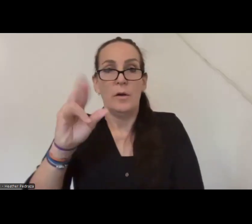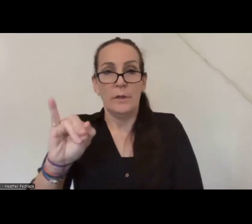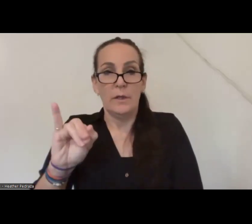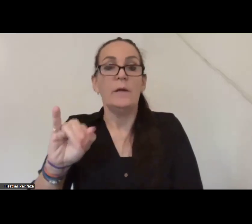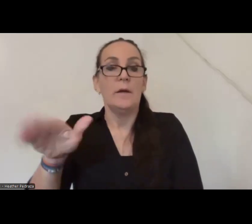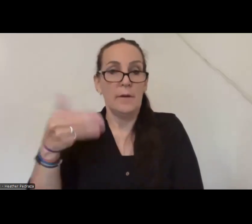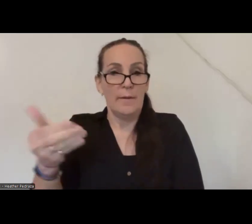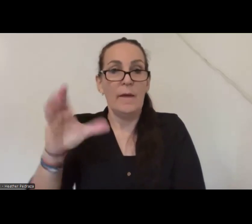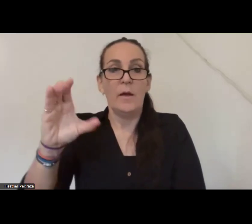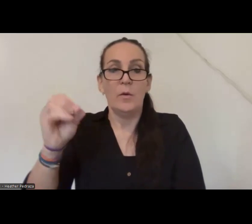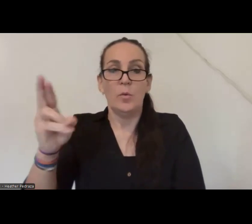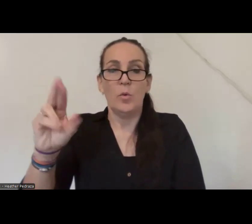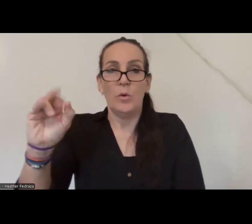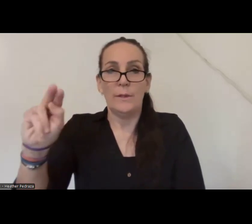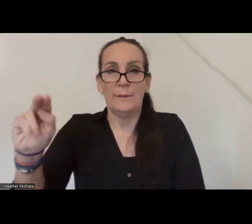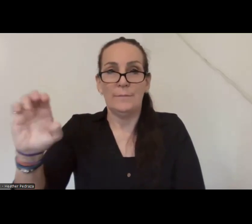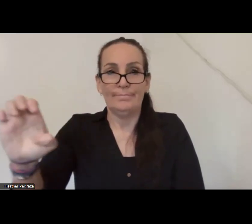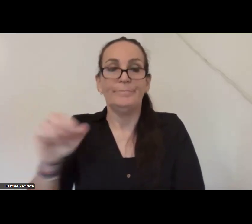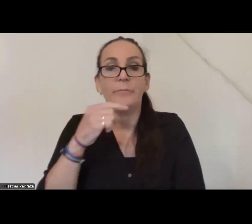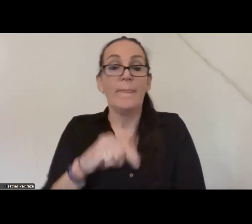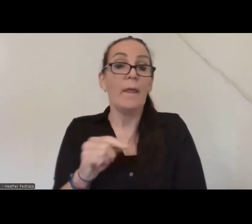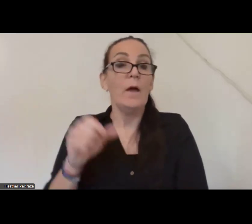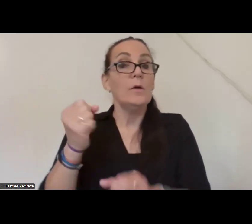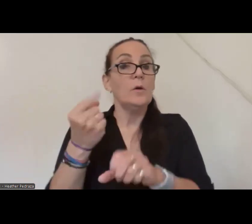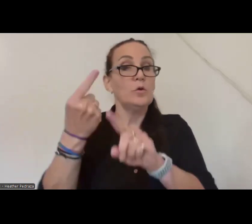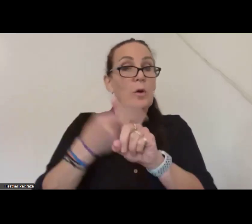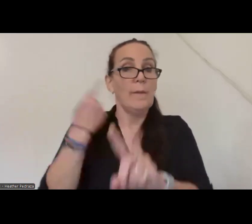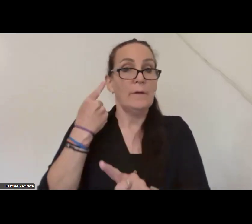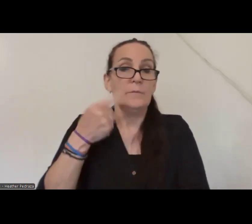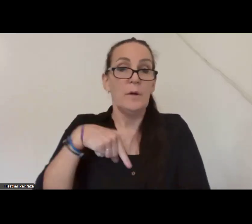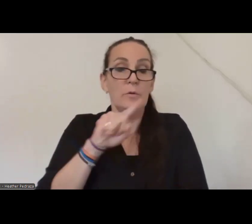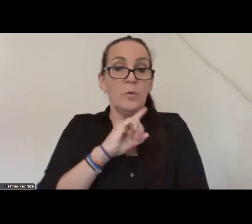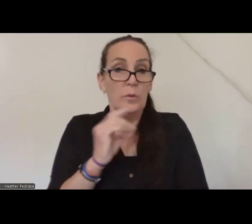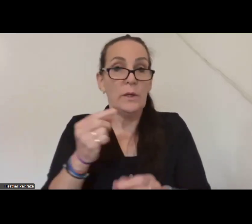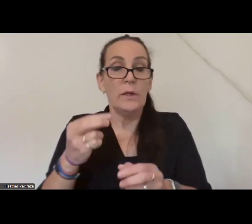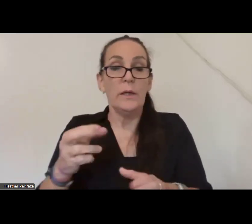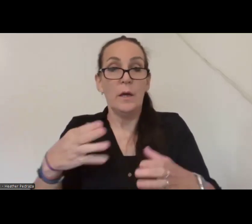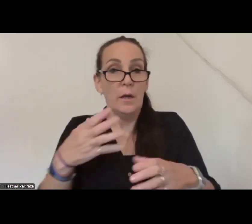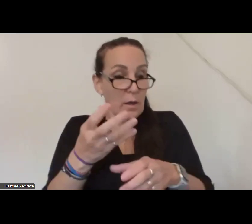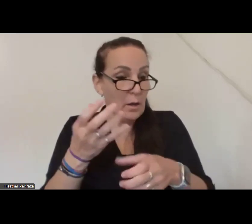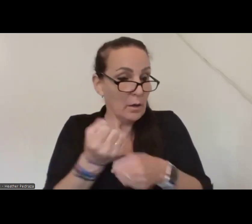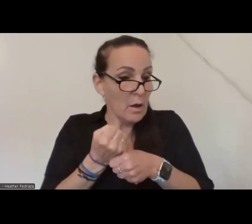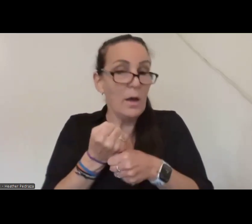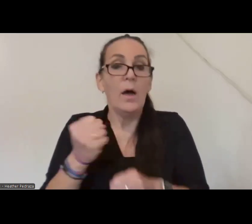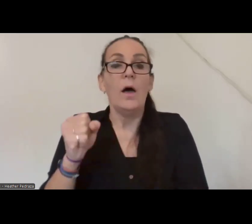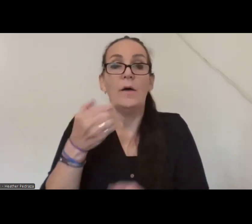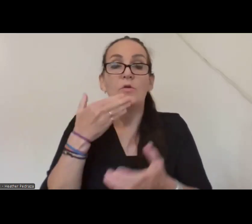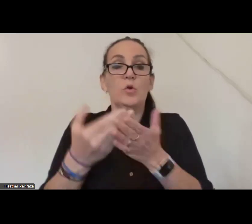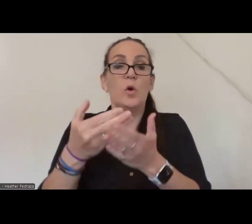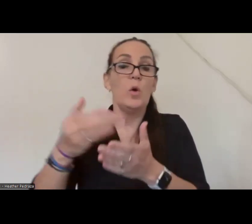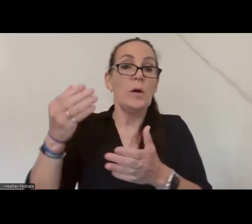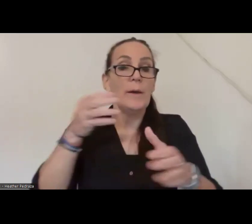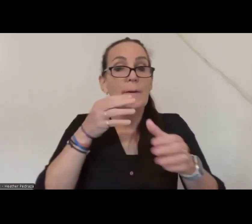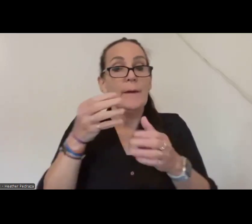well. So last month in our Housing Subcommittee meeting, we received a great presentation from CDA and Mathematica on